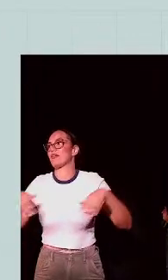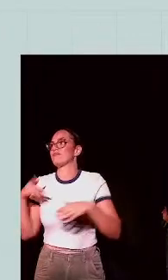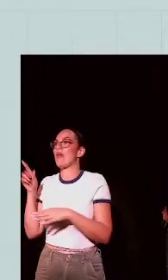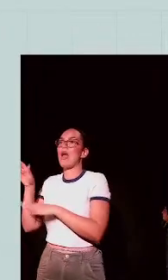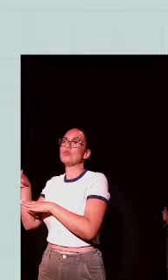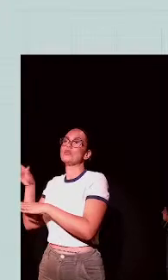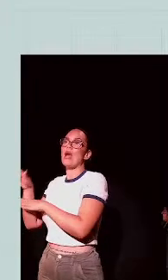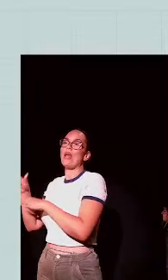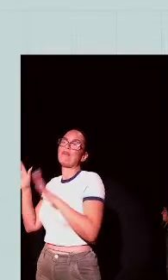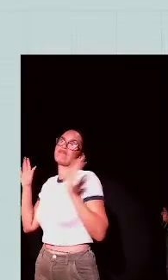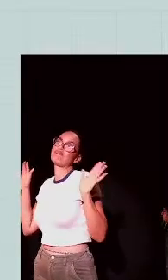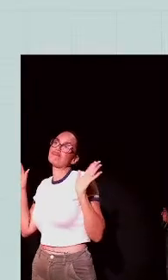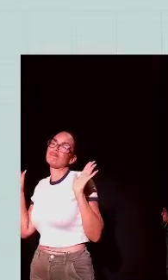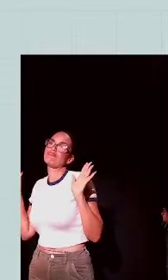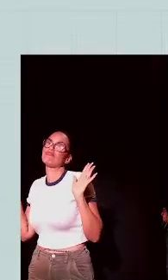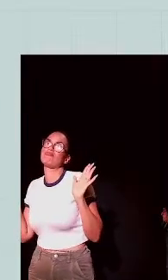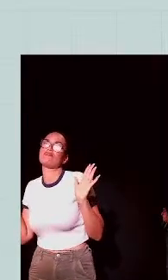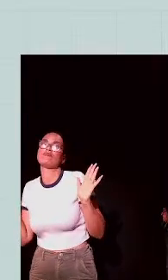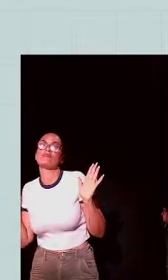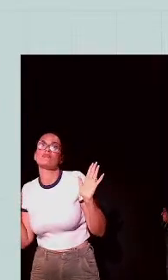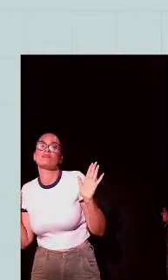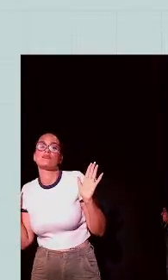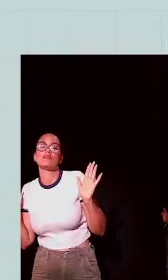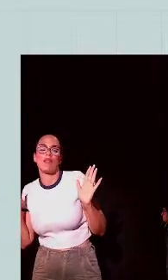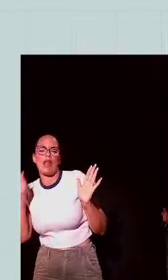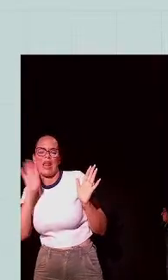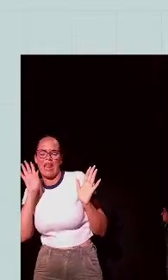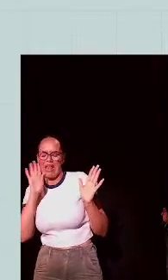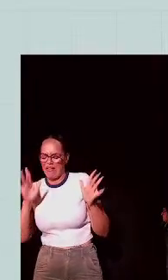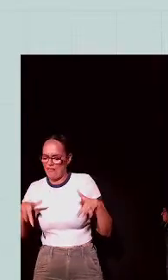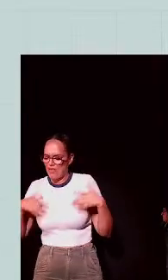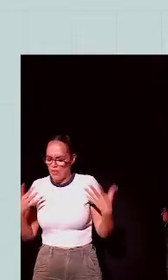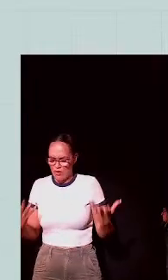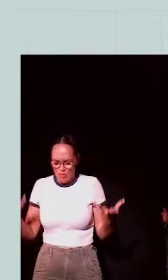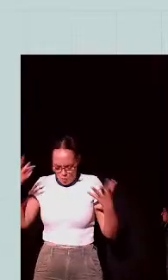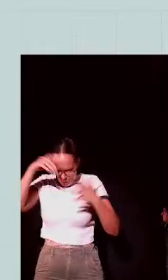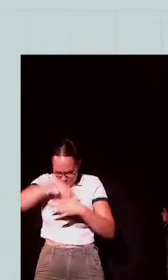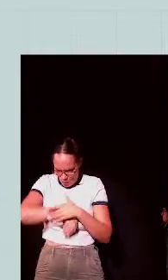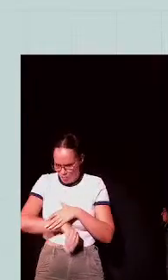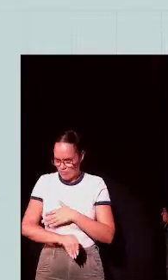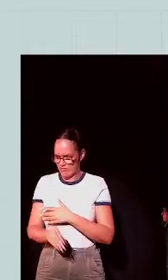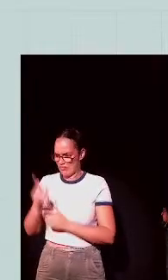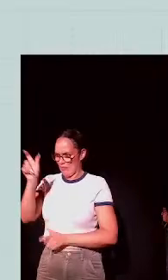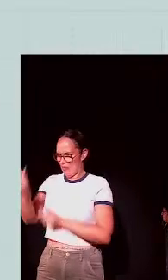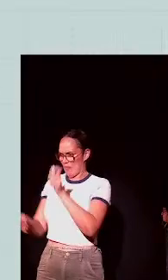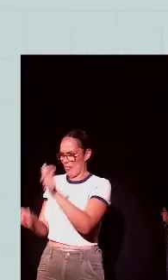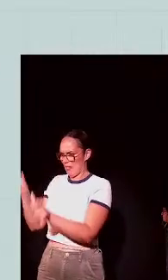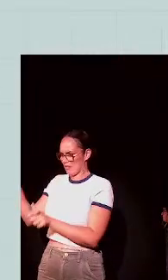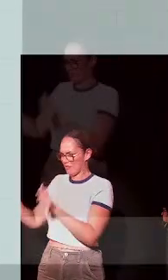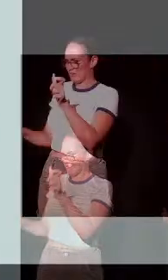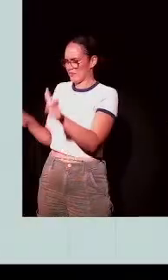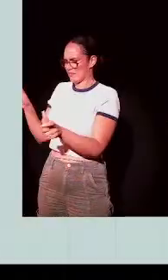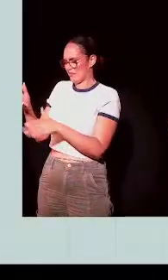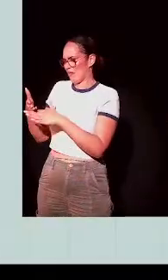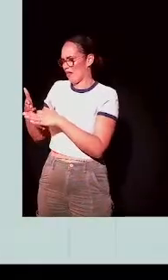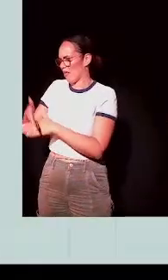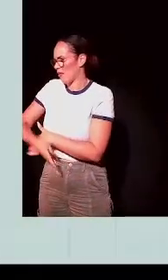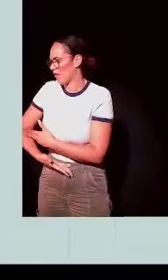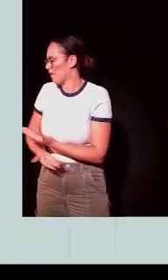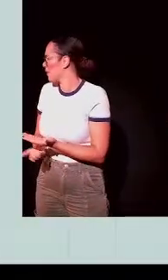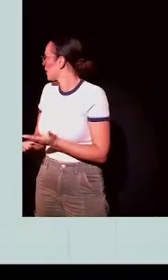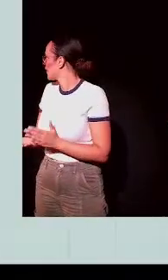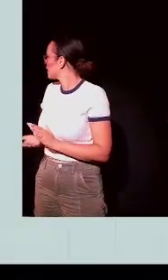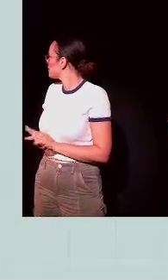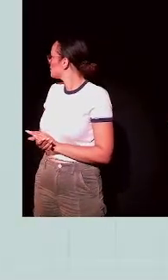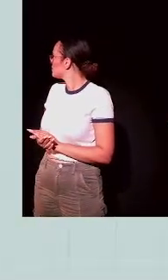voice. But lately I've been consumed by people who have worked hard. By people who